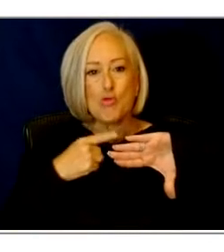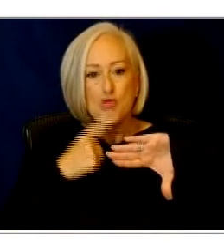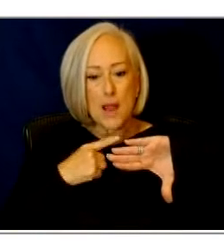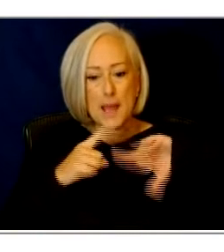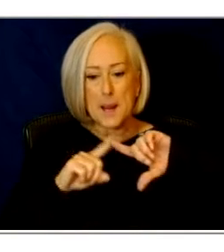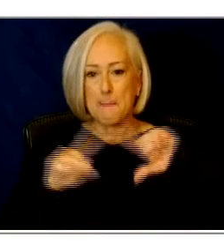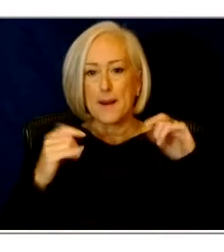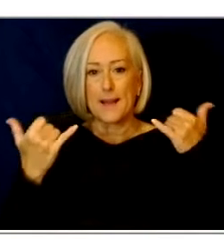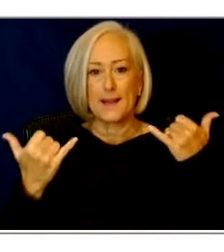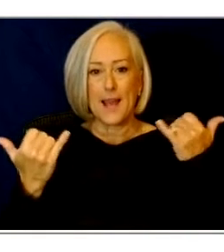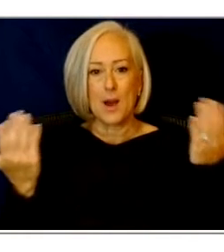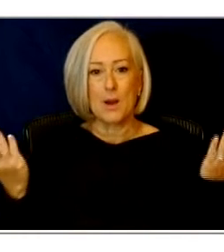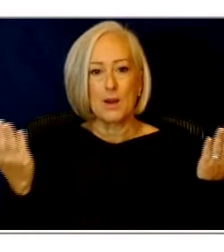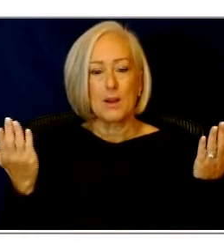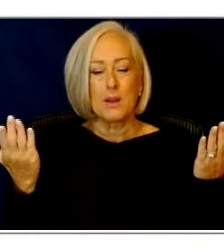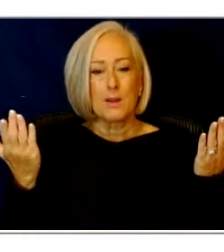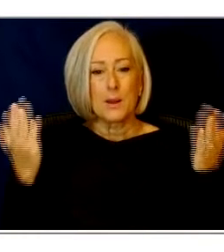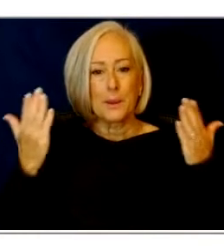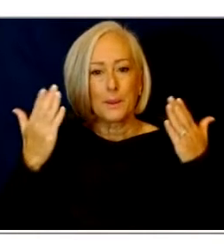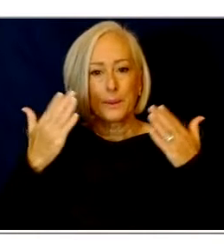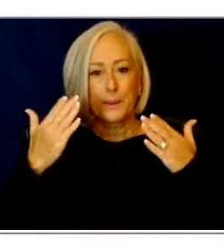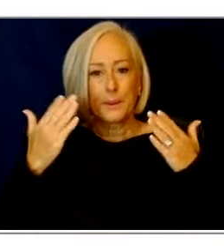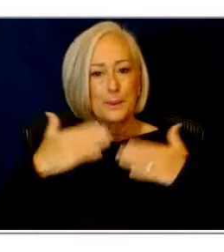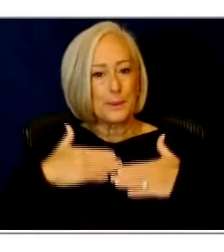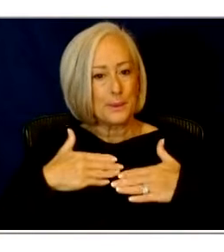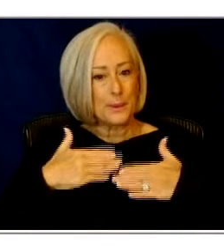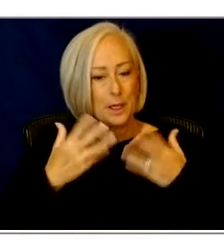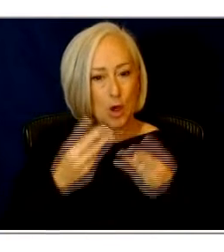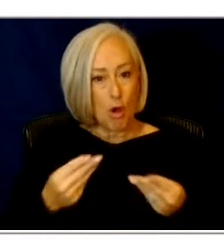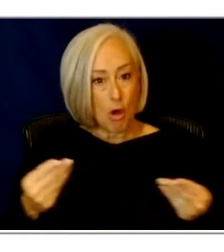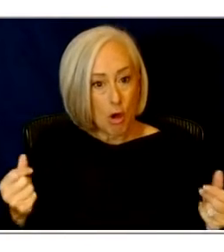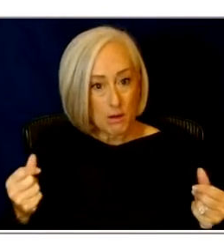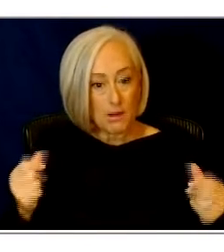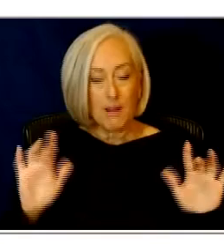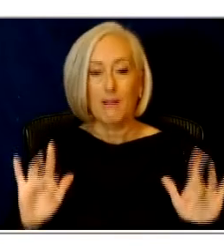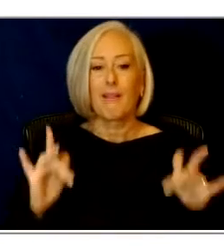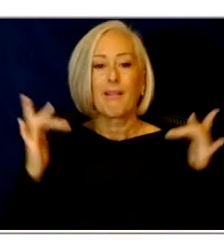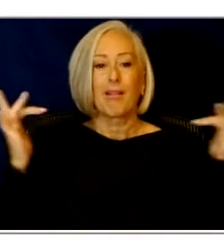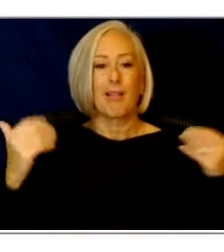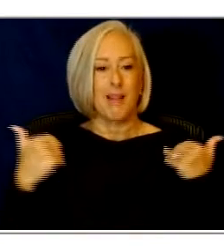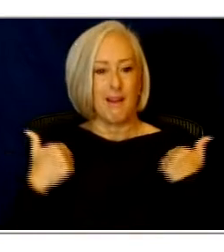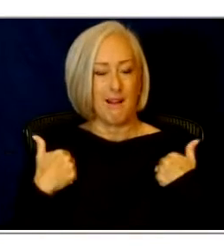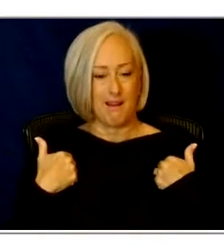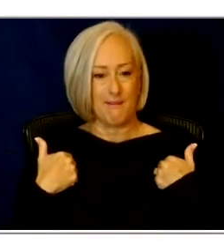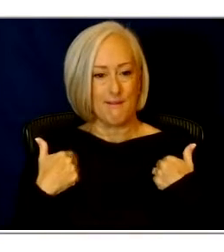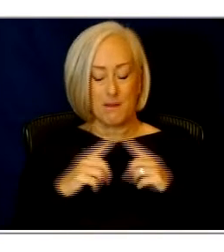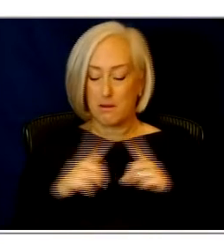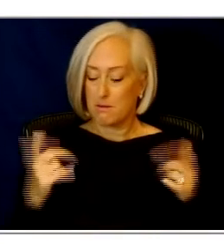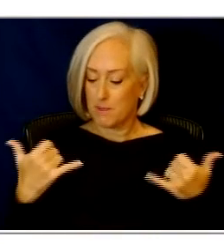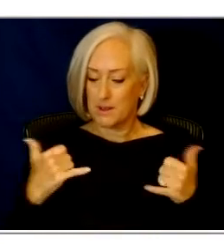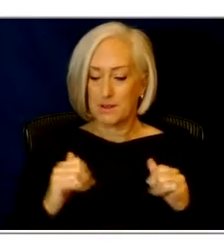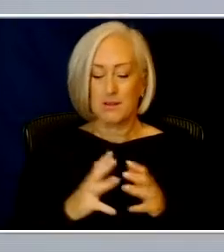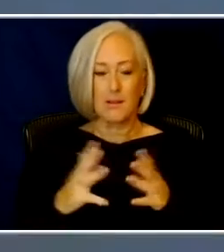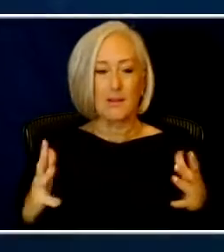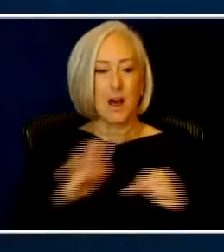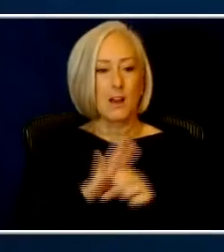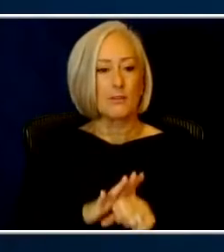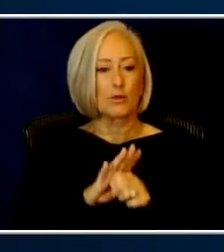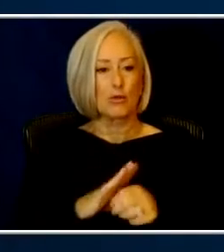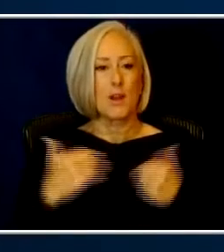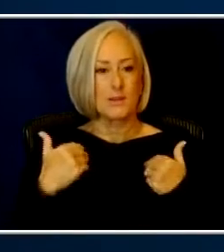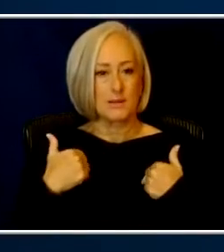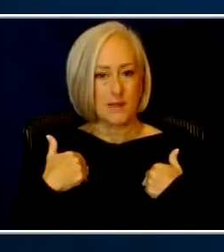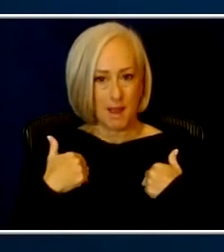right now, which we like a lot. And yet, there's still a lot of stress in the healthcare system. Let's talk about why. Let's go to bring in Dr.